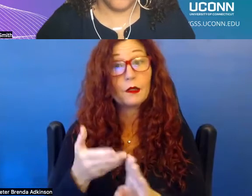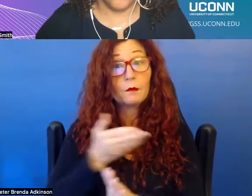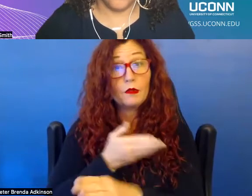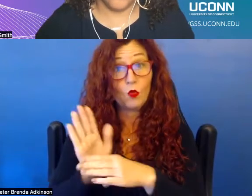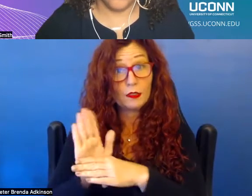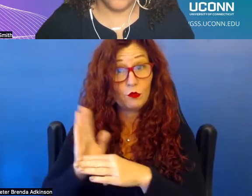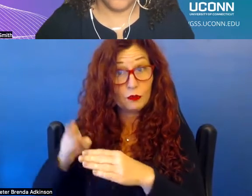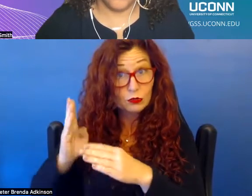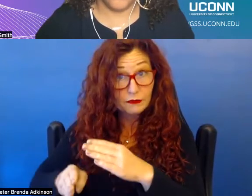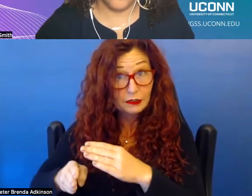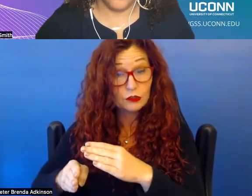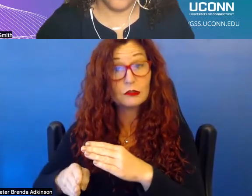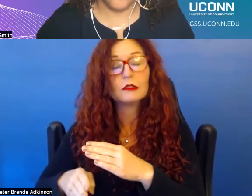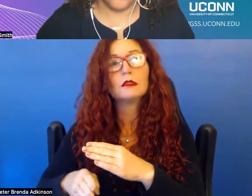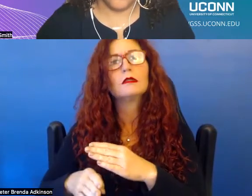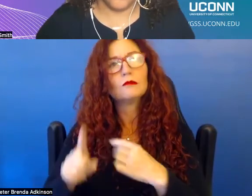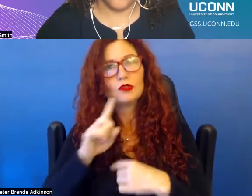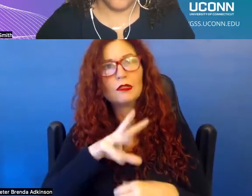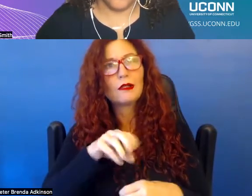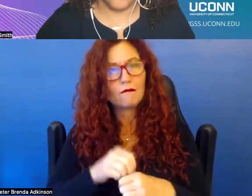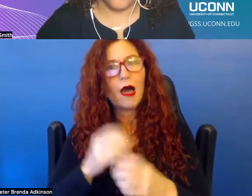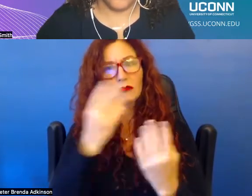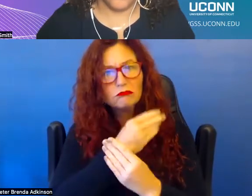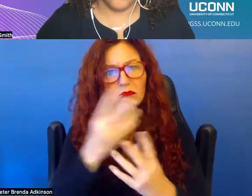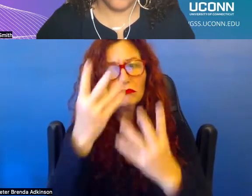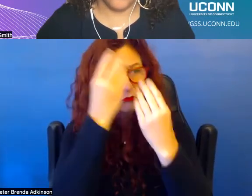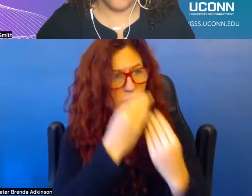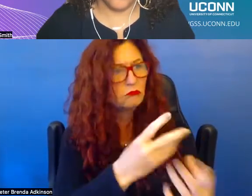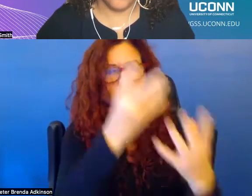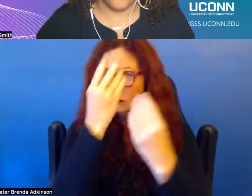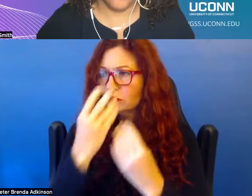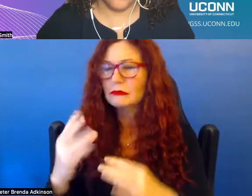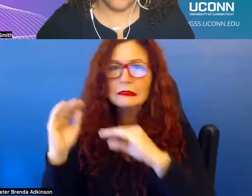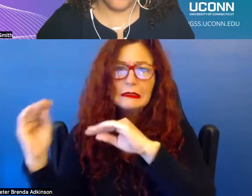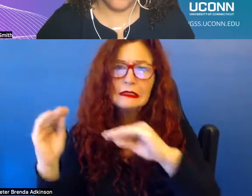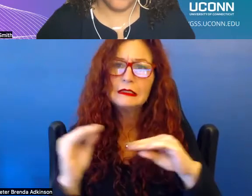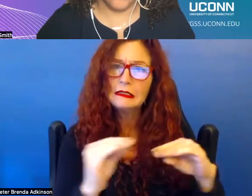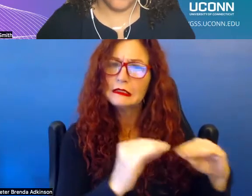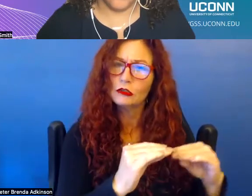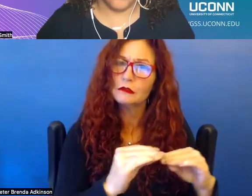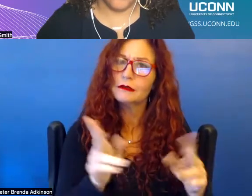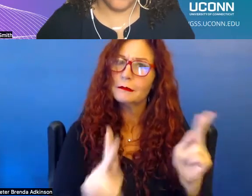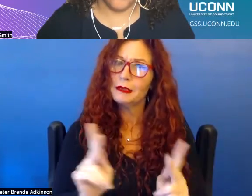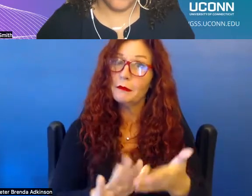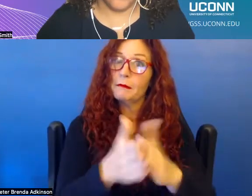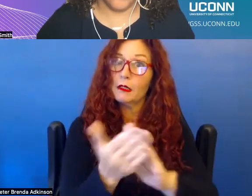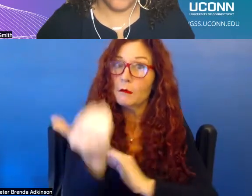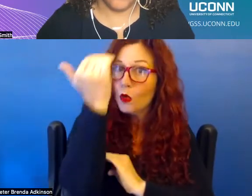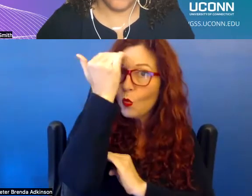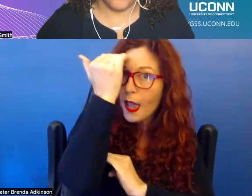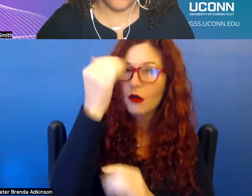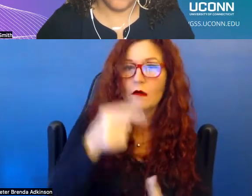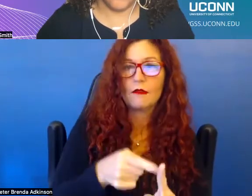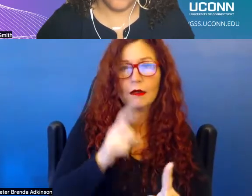doing consciousness raising work around sexual violence, even raising the money to make a film, to be a